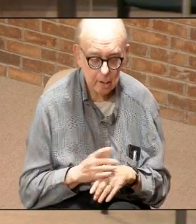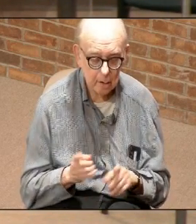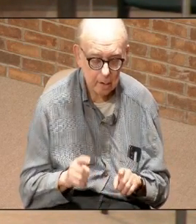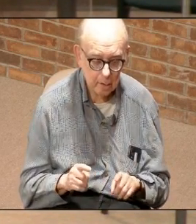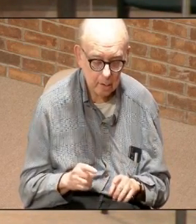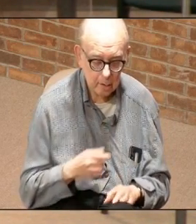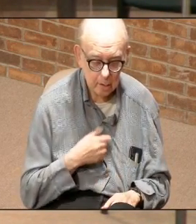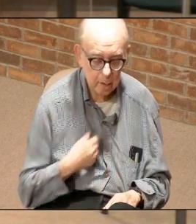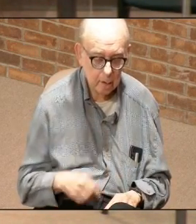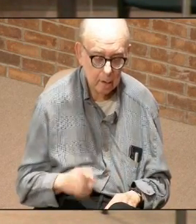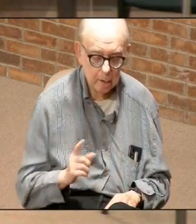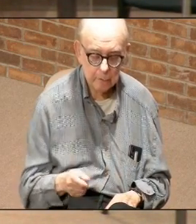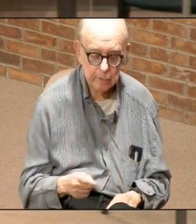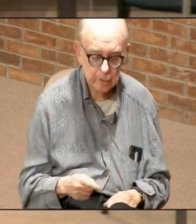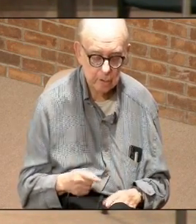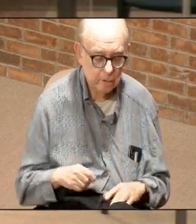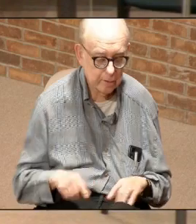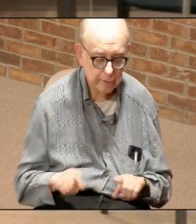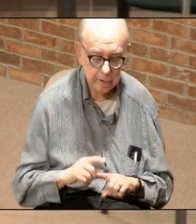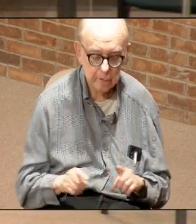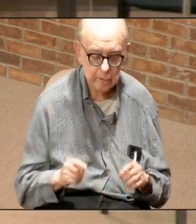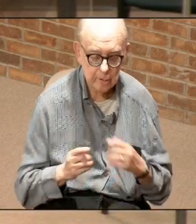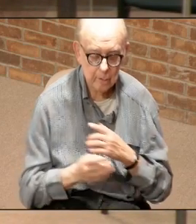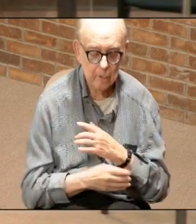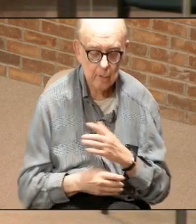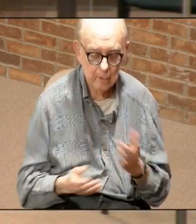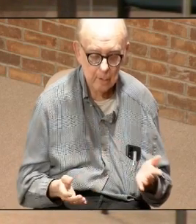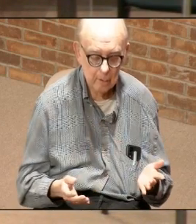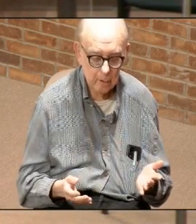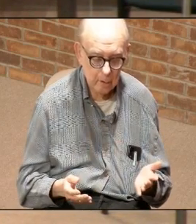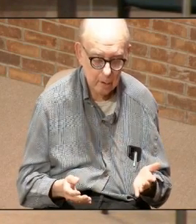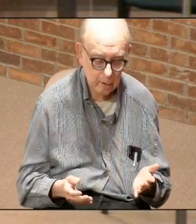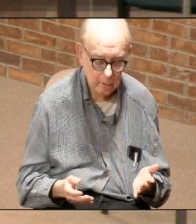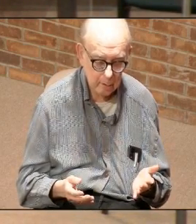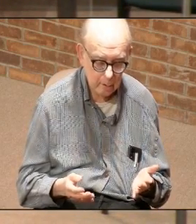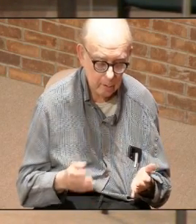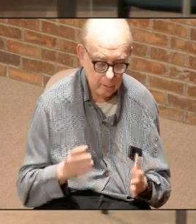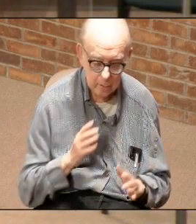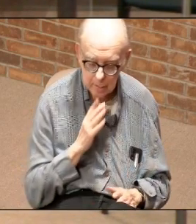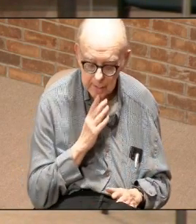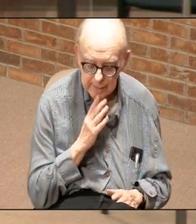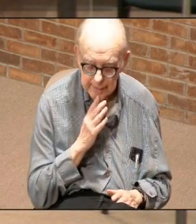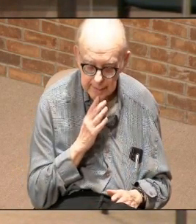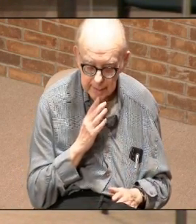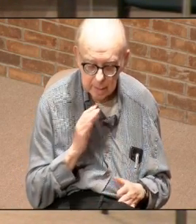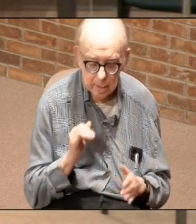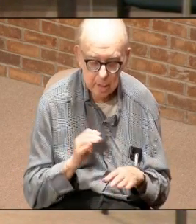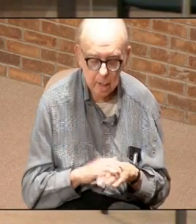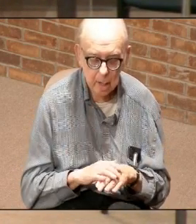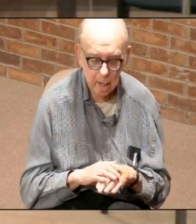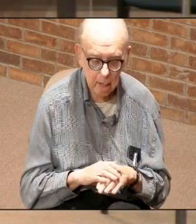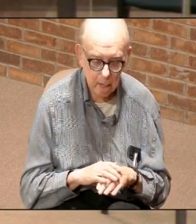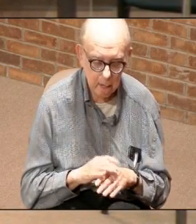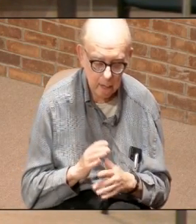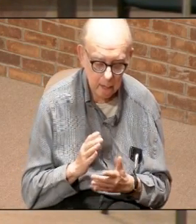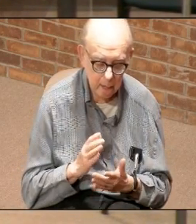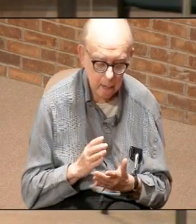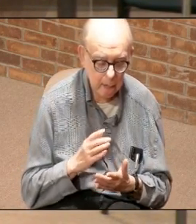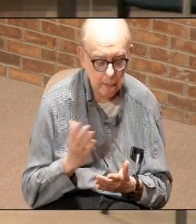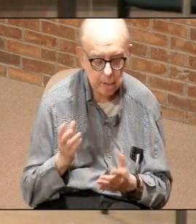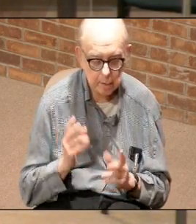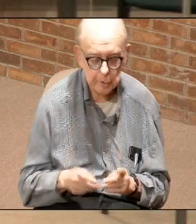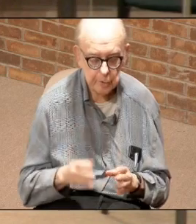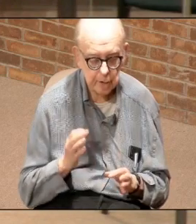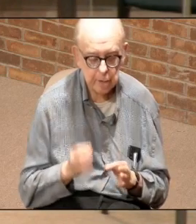he was in China, when he was in Russia, when he was in Italy, in France, and in Germany, he spoke English while somebody else